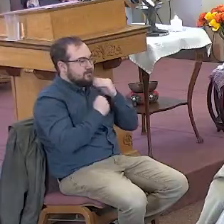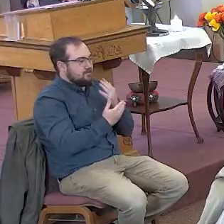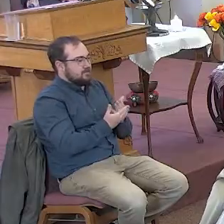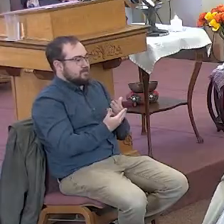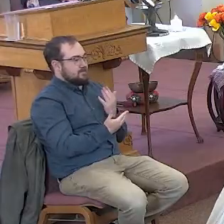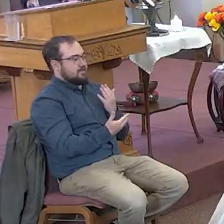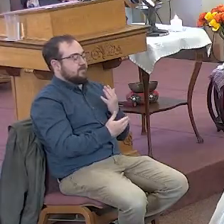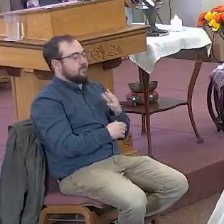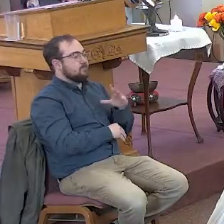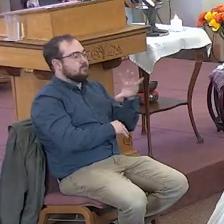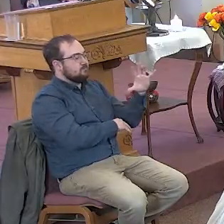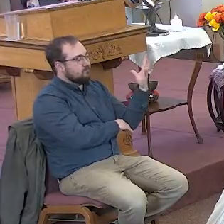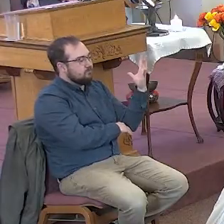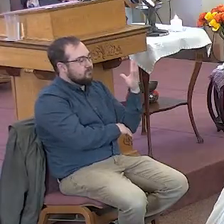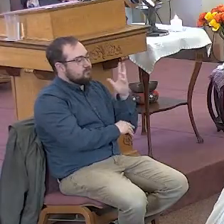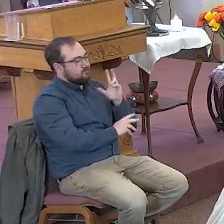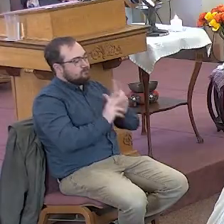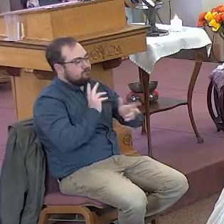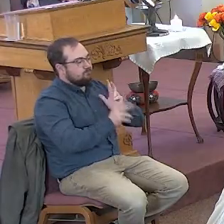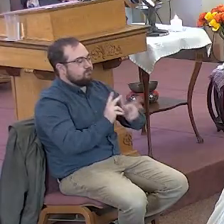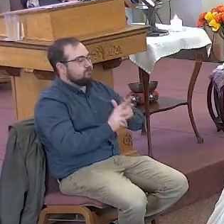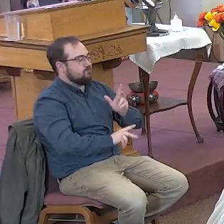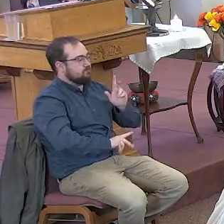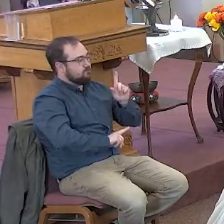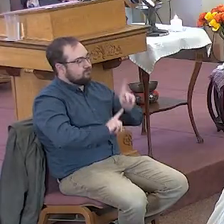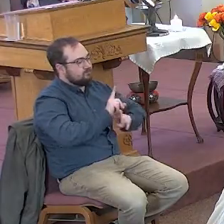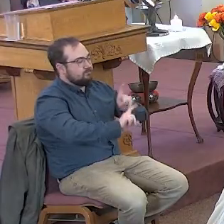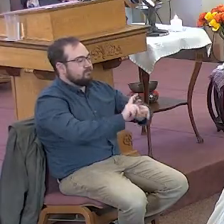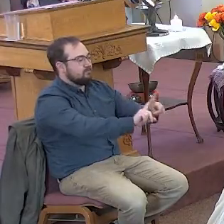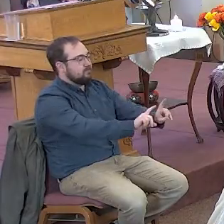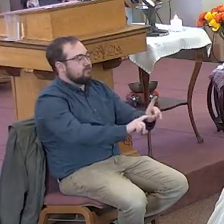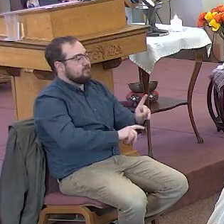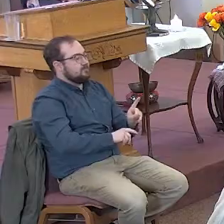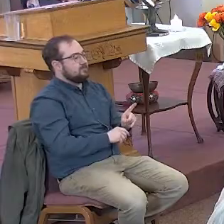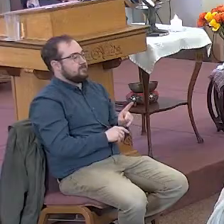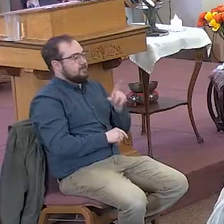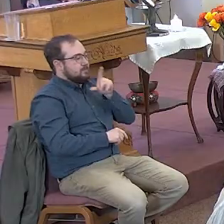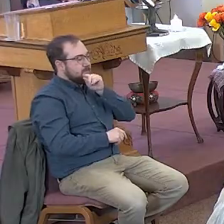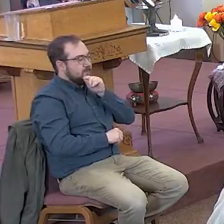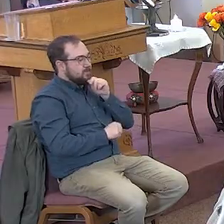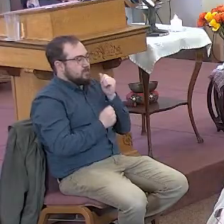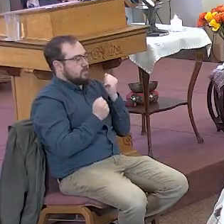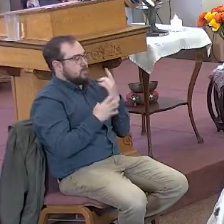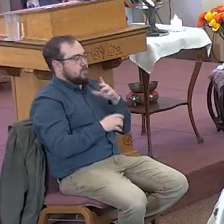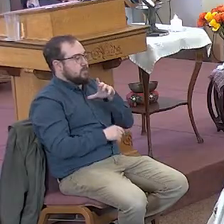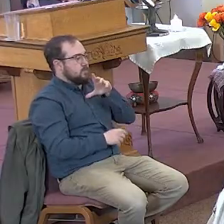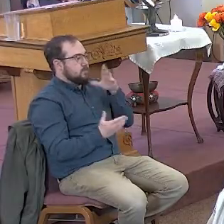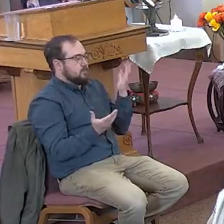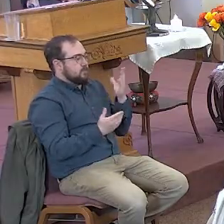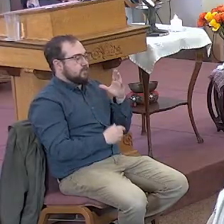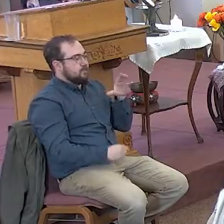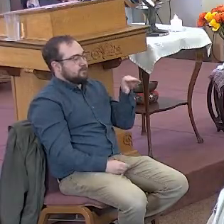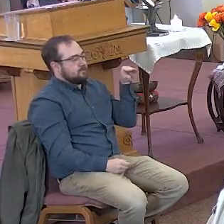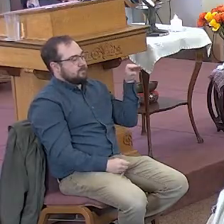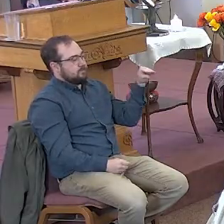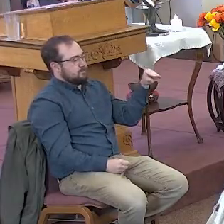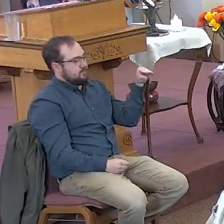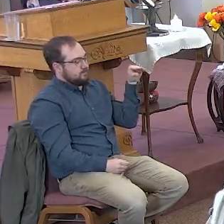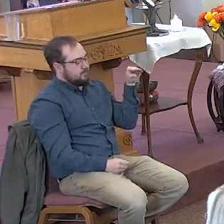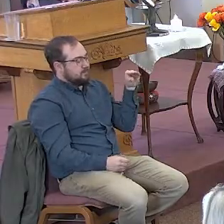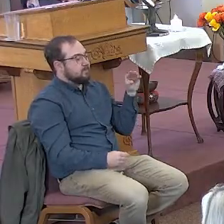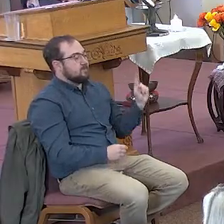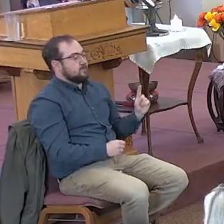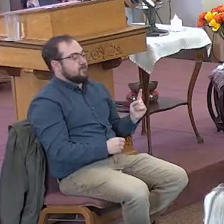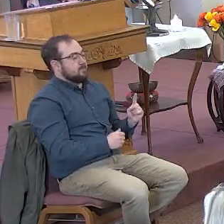and birds and cars and people, and so many geese. When the little girl arrived